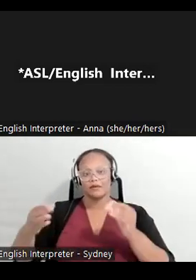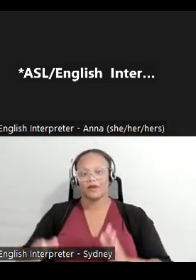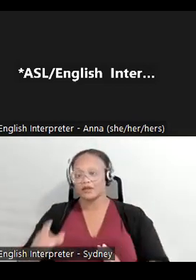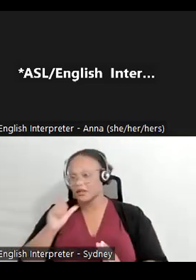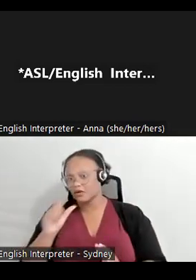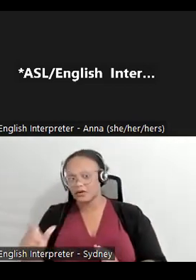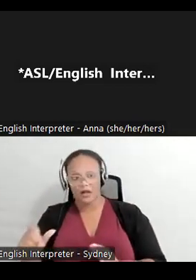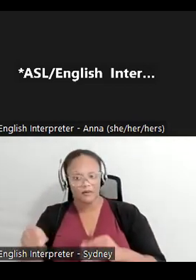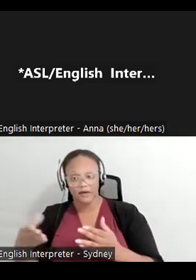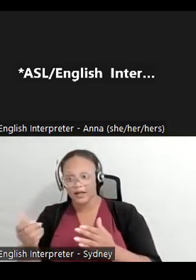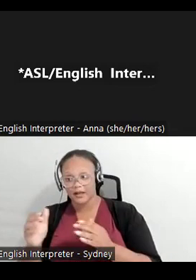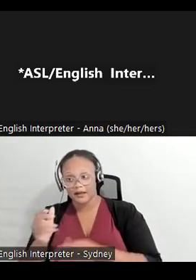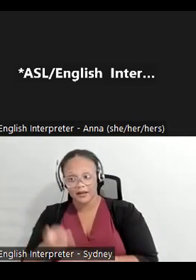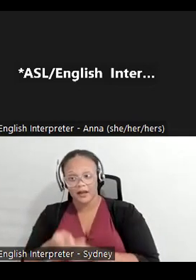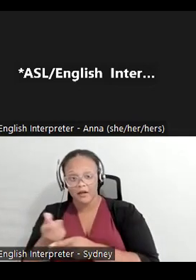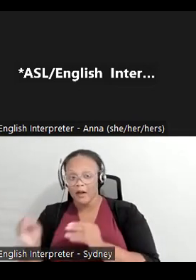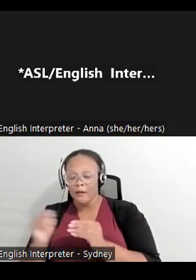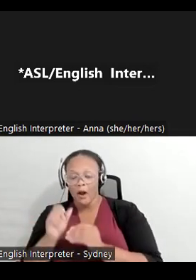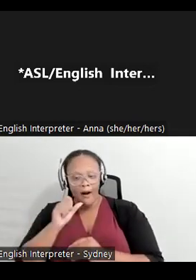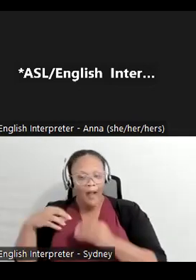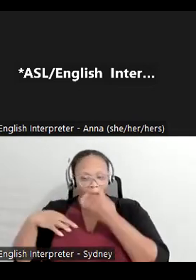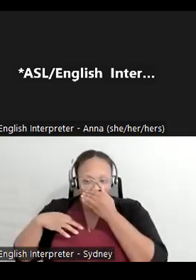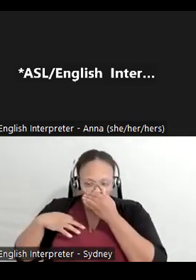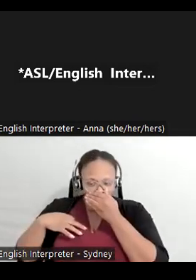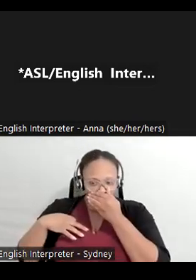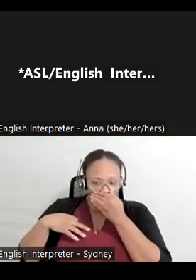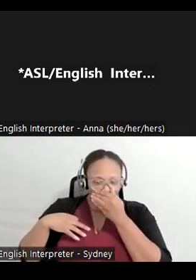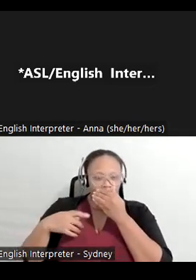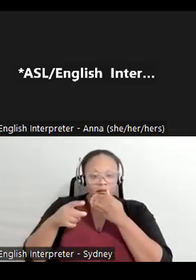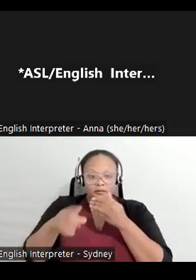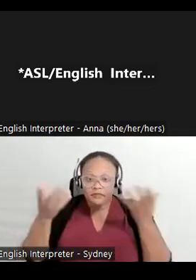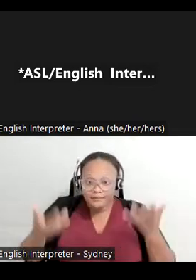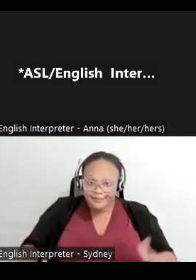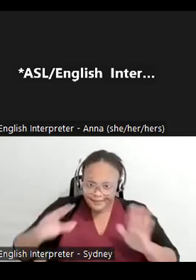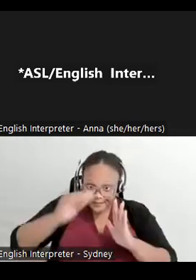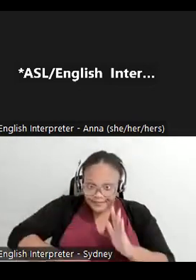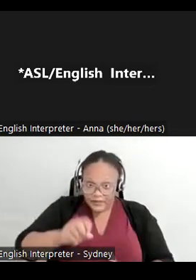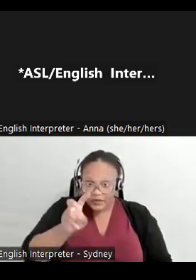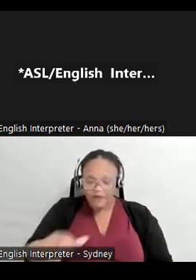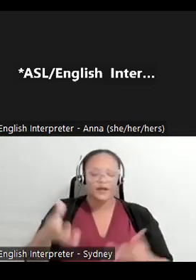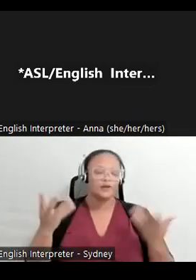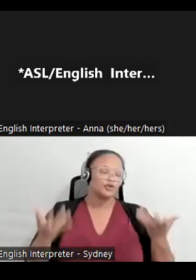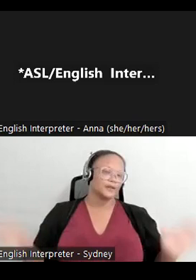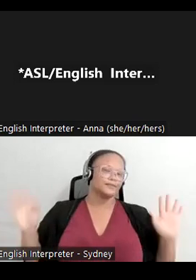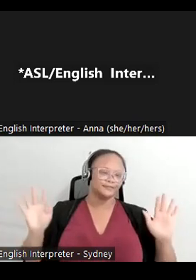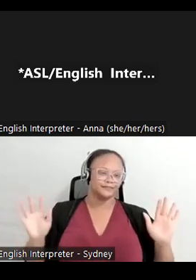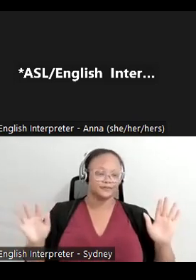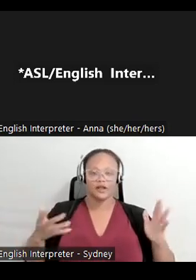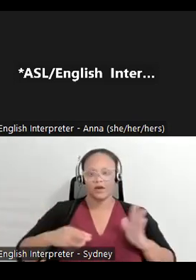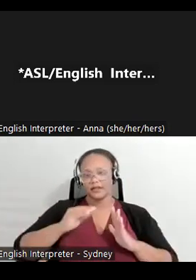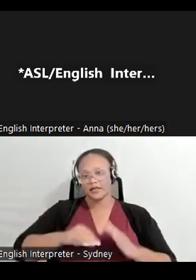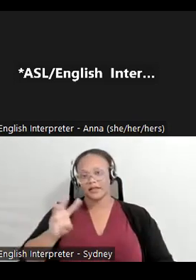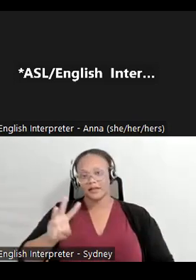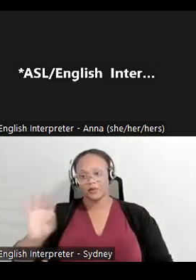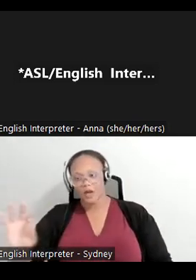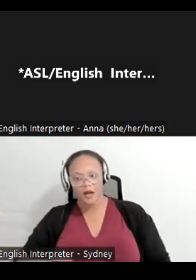aren't eligible, and they have to do the survey. But if they already did it, they're done. If they're paid by the foundation, they've already done the W-9, they're done. They don't